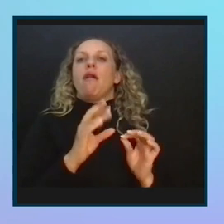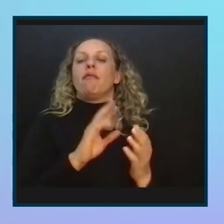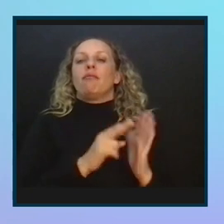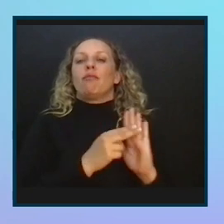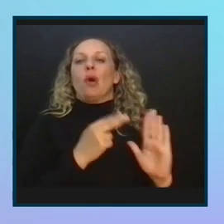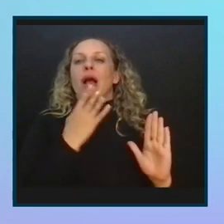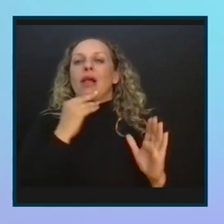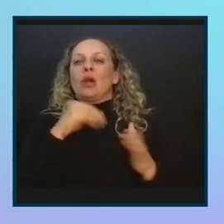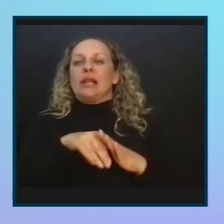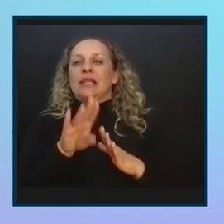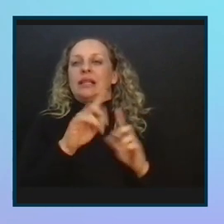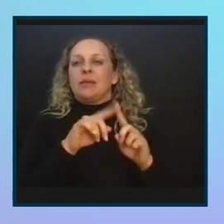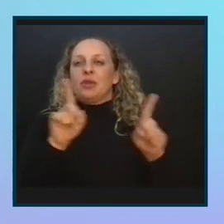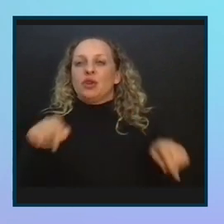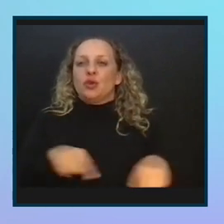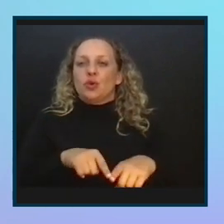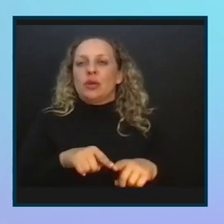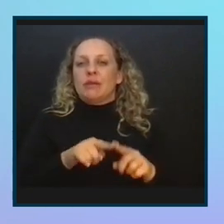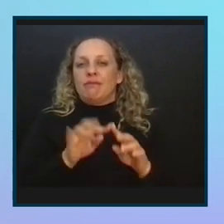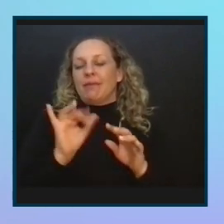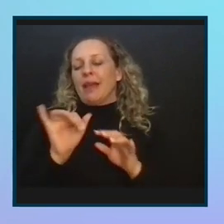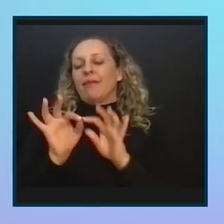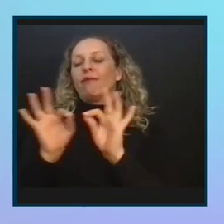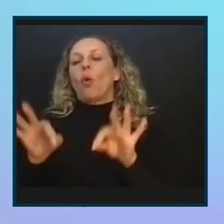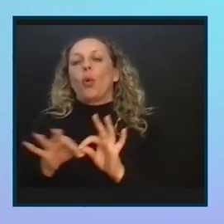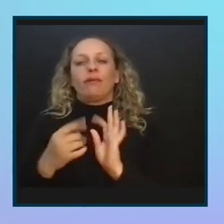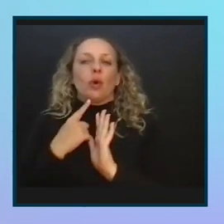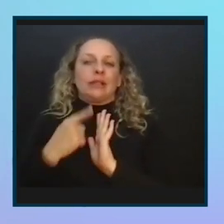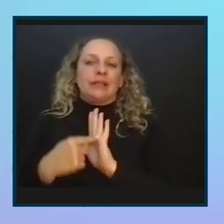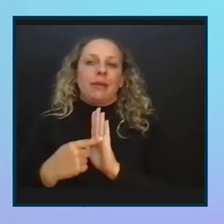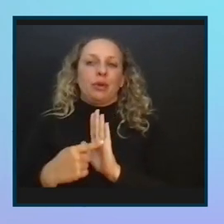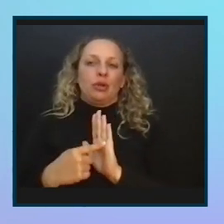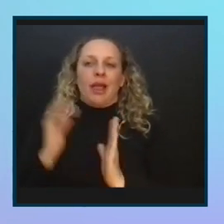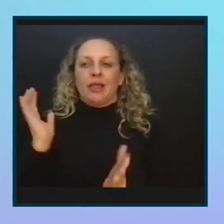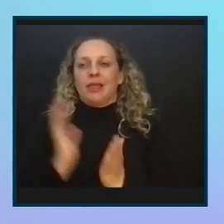within some of the screens like forms.